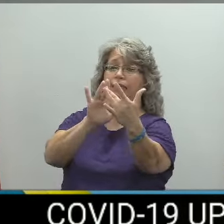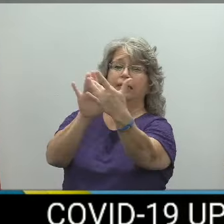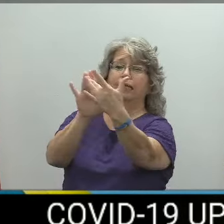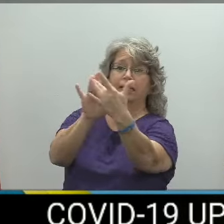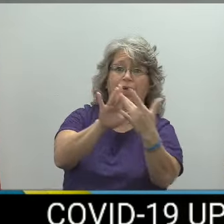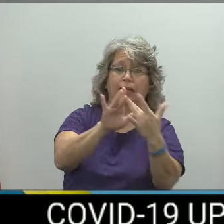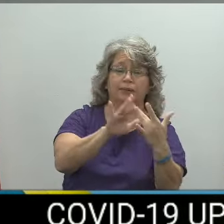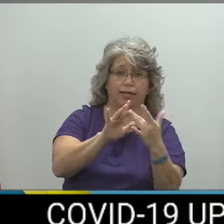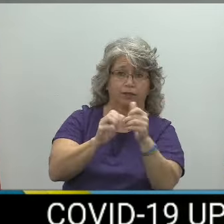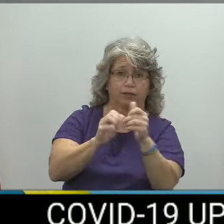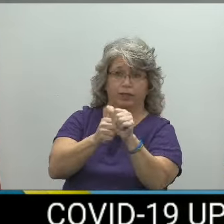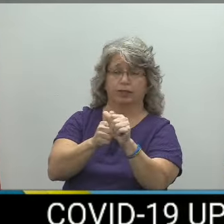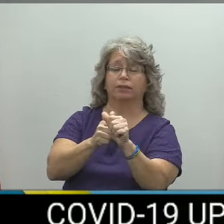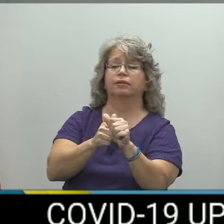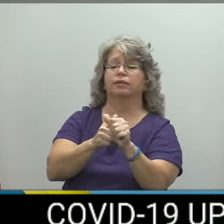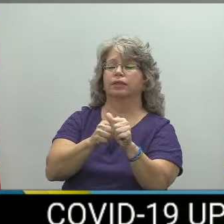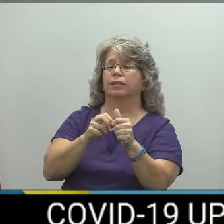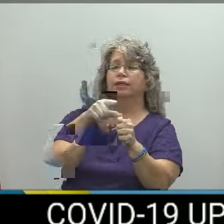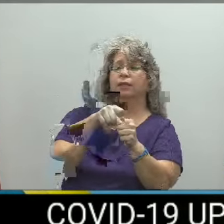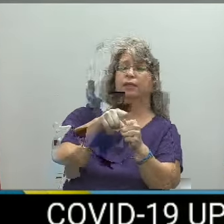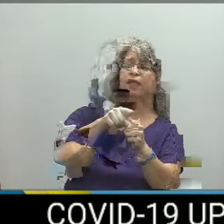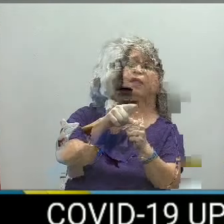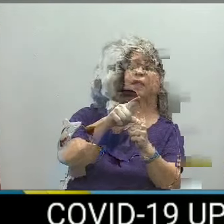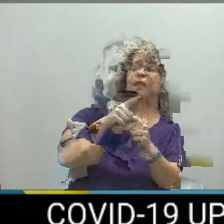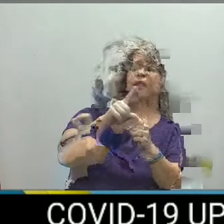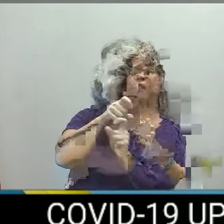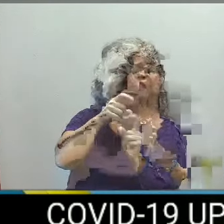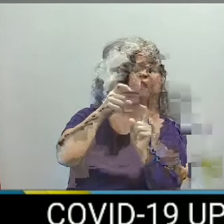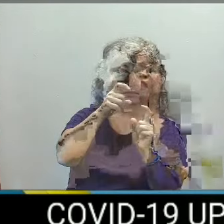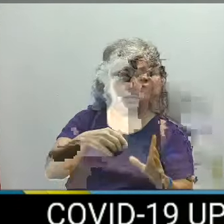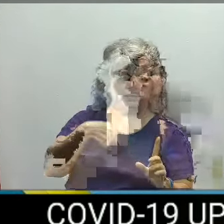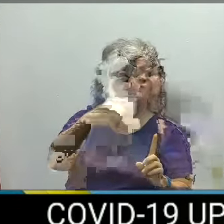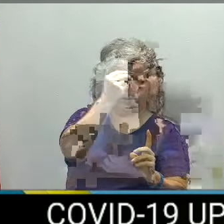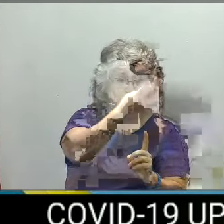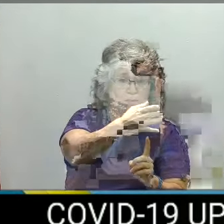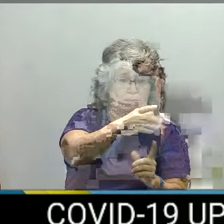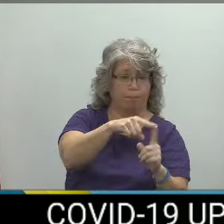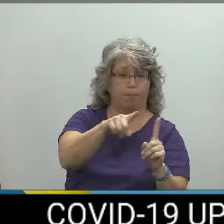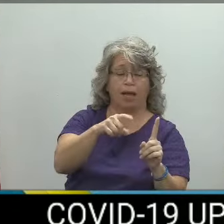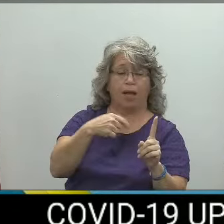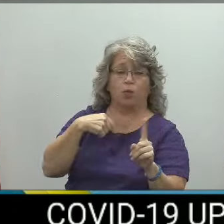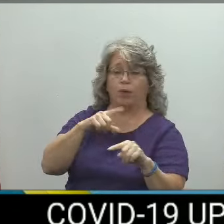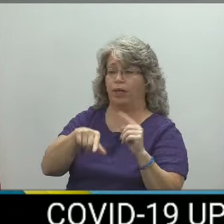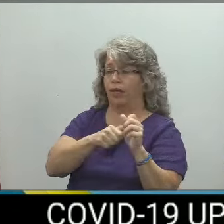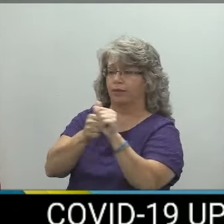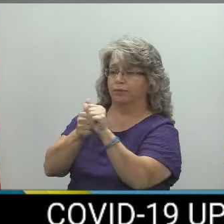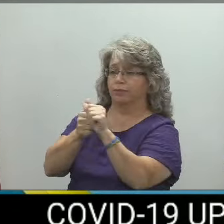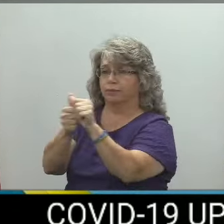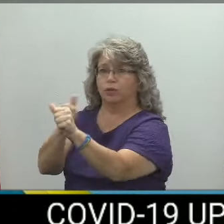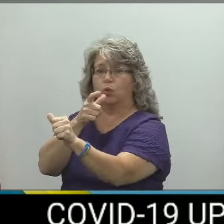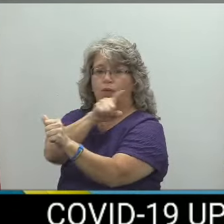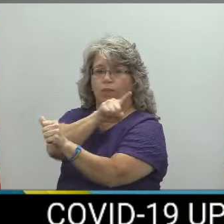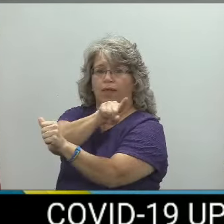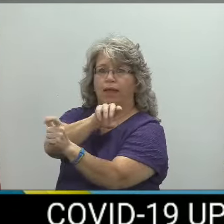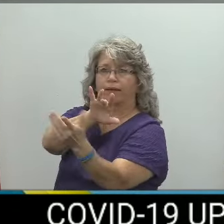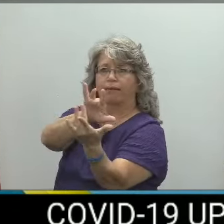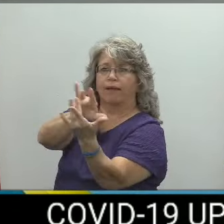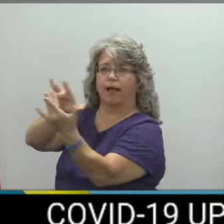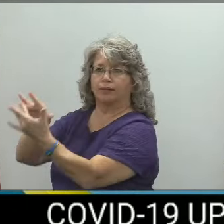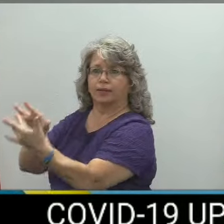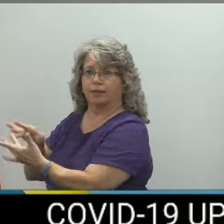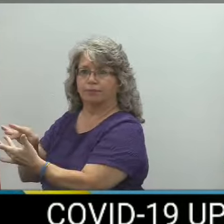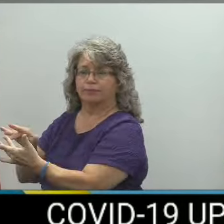that they're positive, but we haven't been able to do all that very dramatically as well. The total hospitalized for these vaccine breakthrough cases